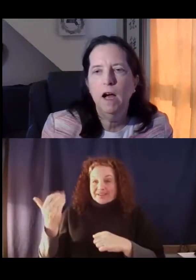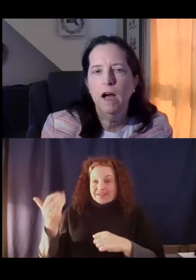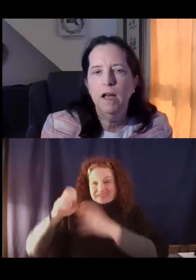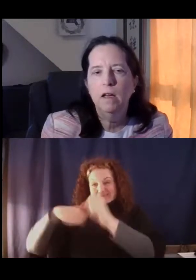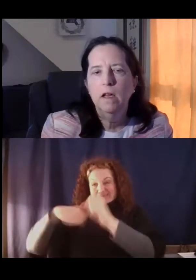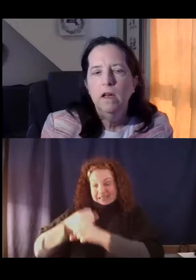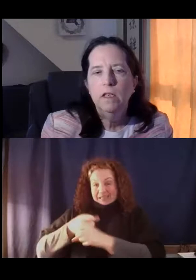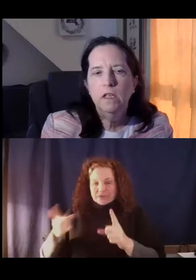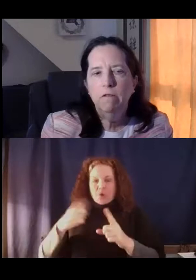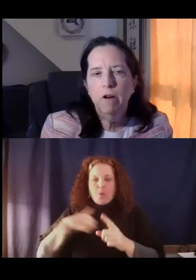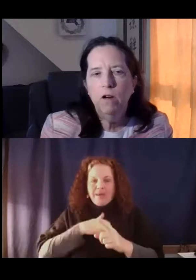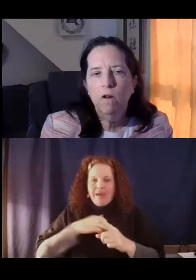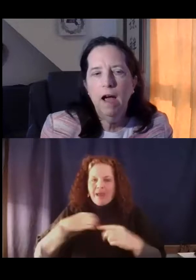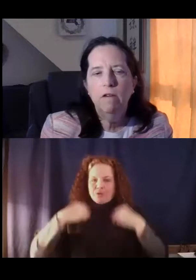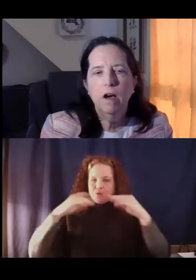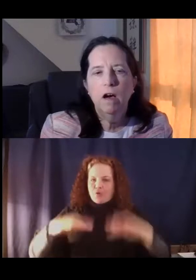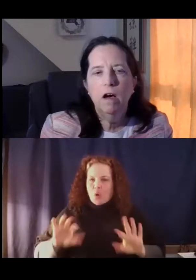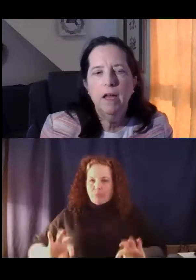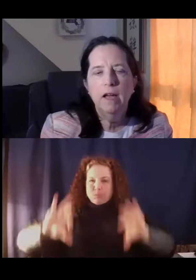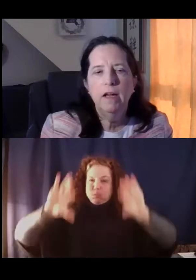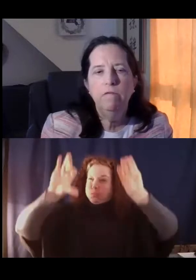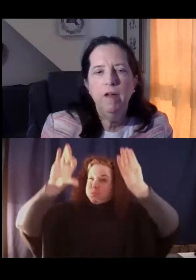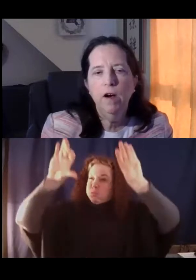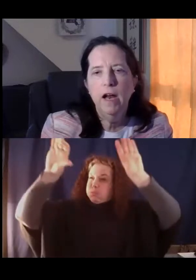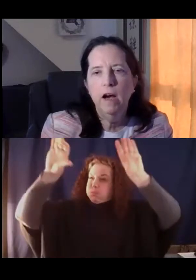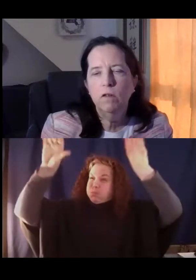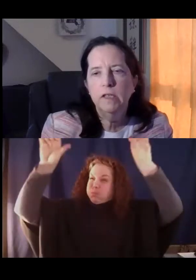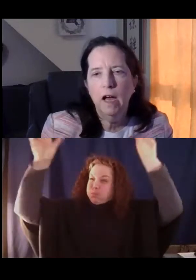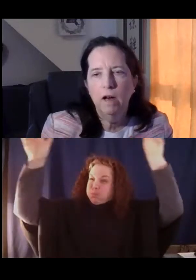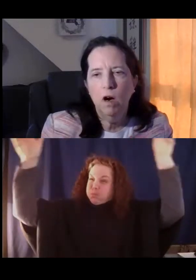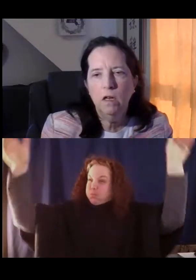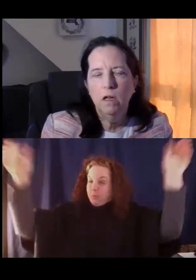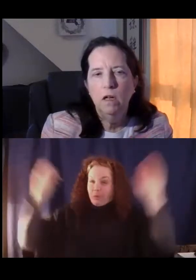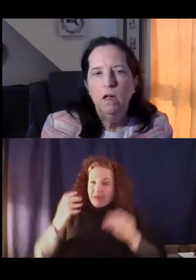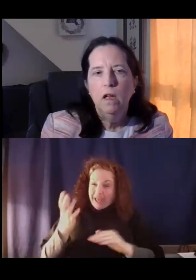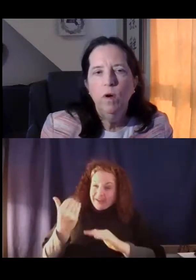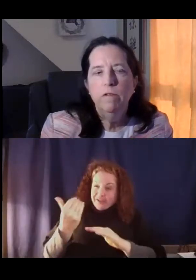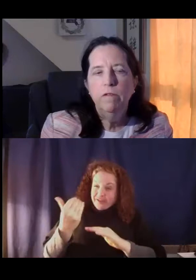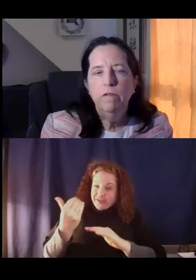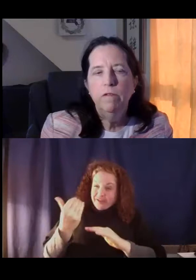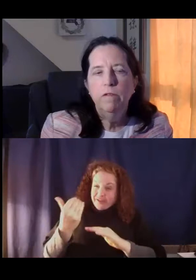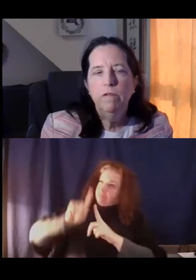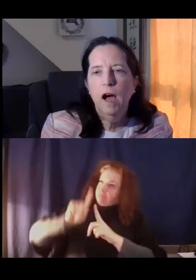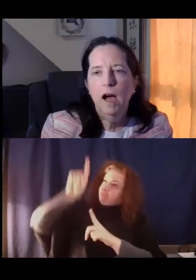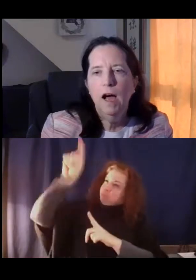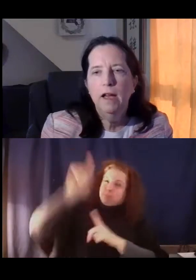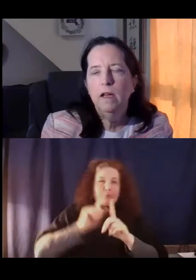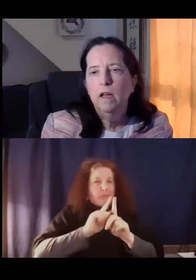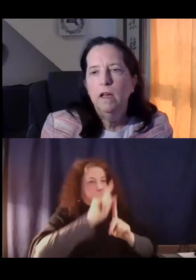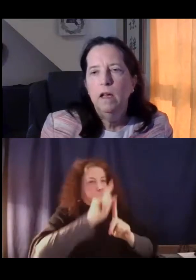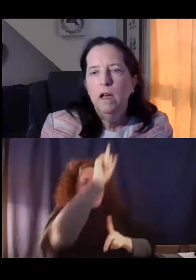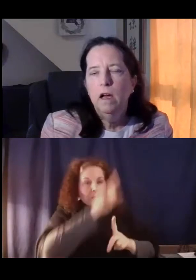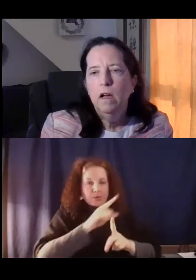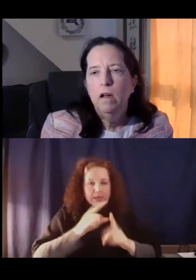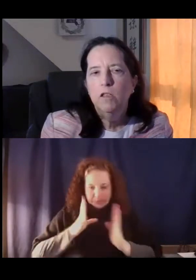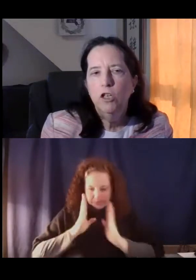5 feet high. This is a photograph of a very narrow sidewalk with very high